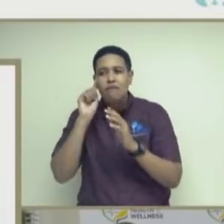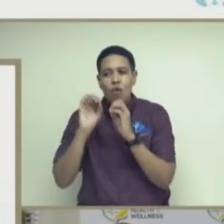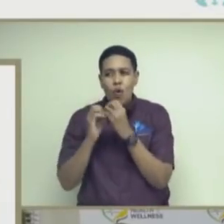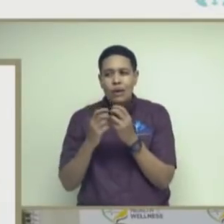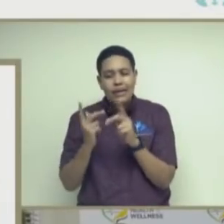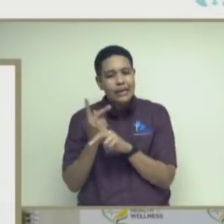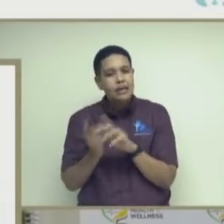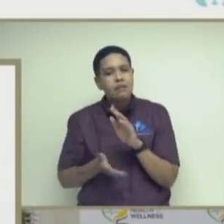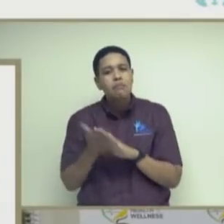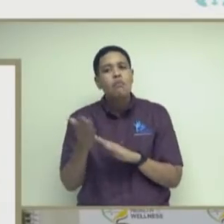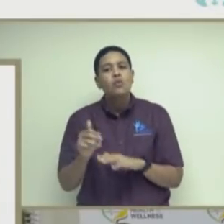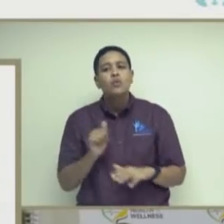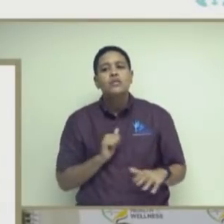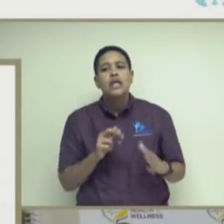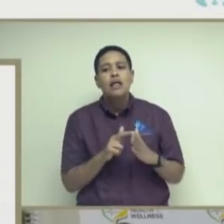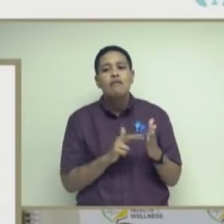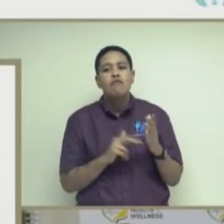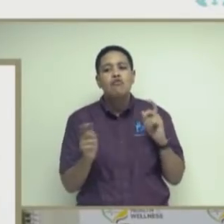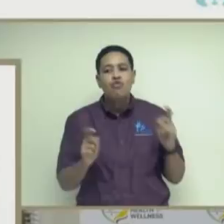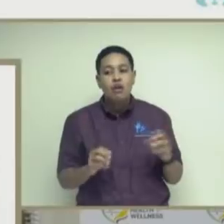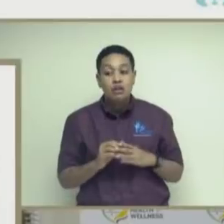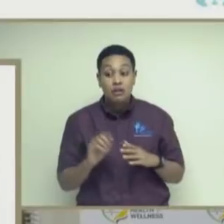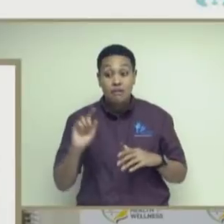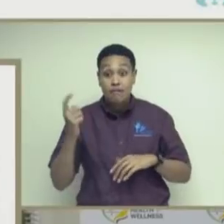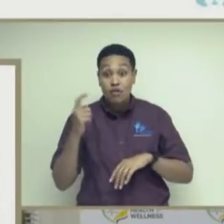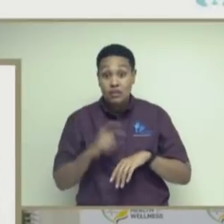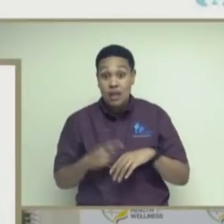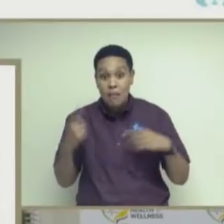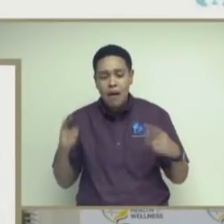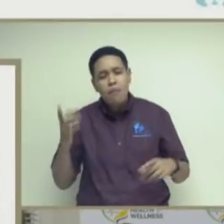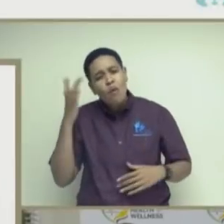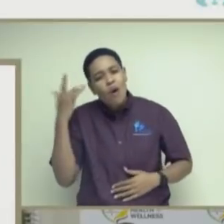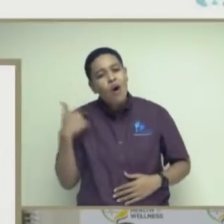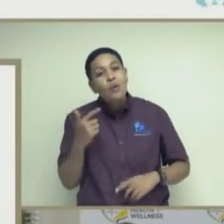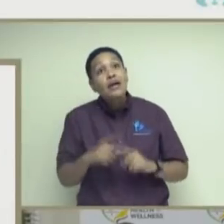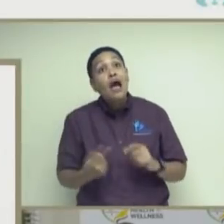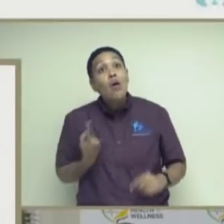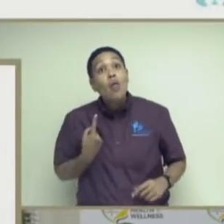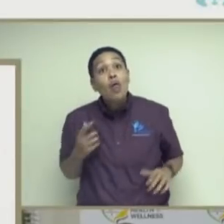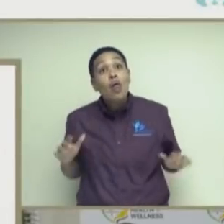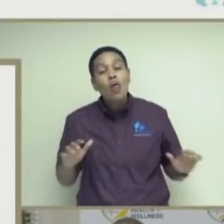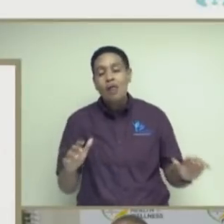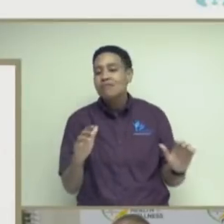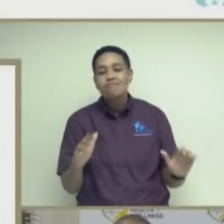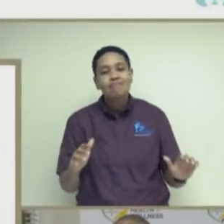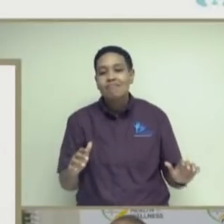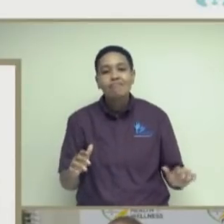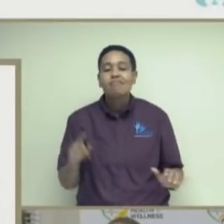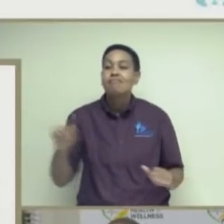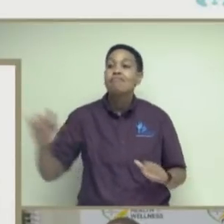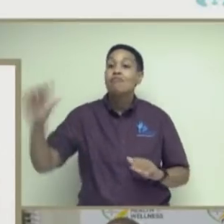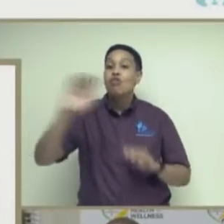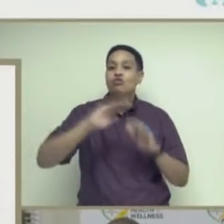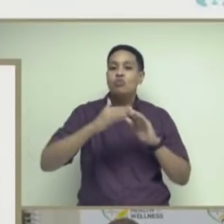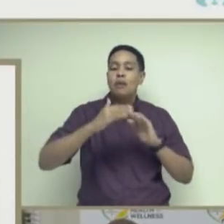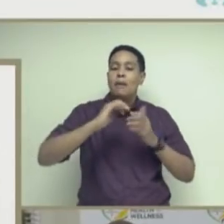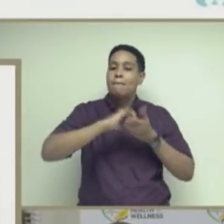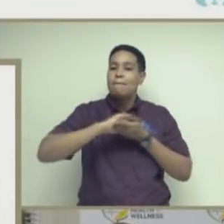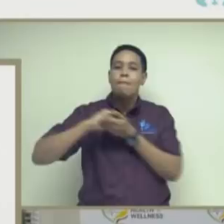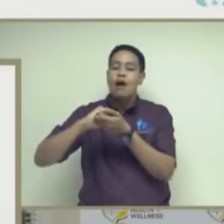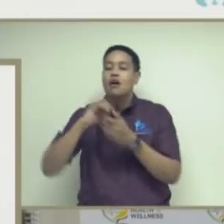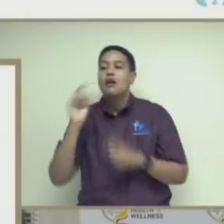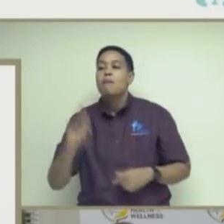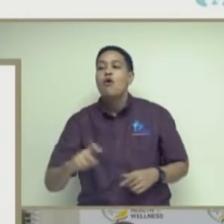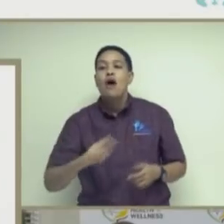organizations through self-regulation in the first instance, because we can't do it all, and it's a partnership that we are promoting,